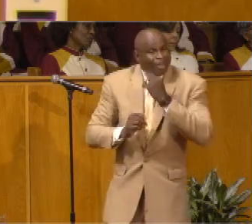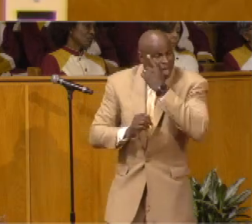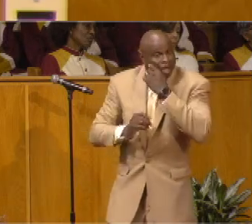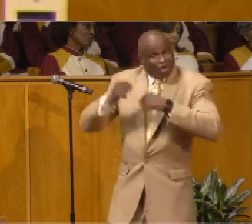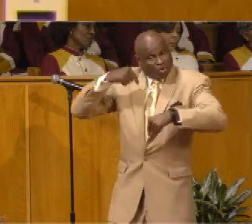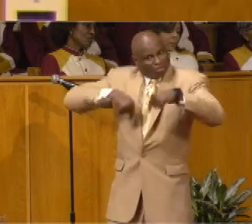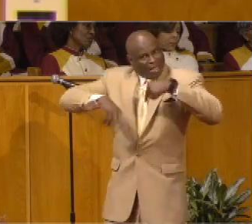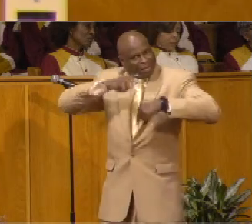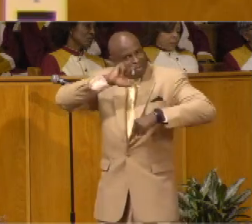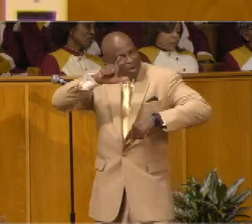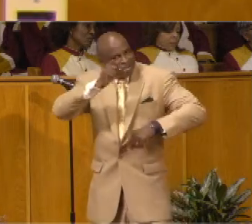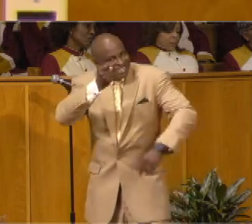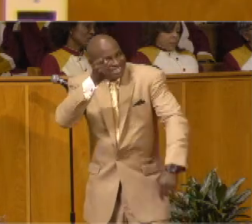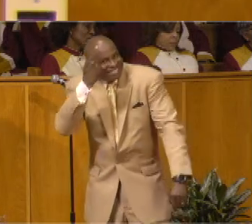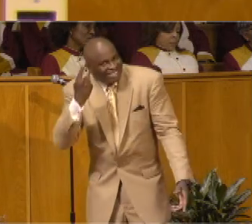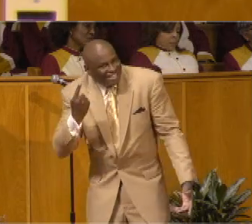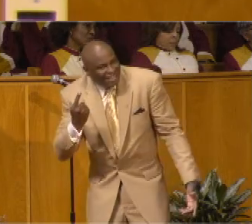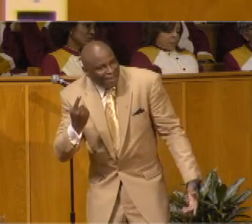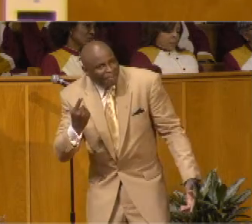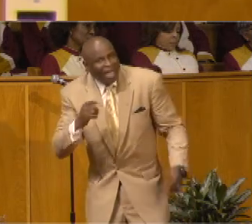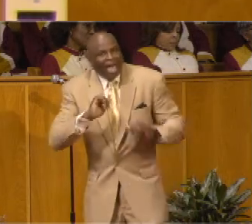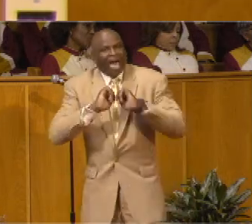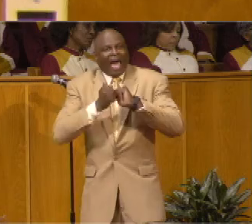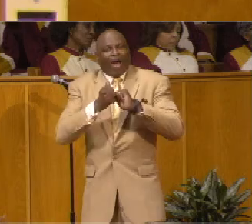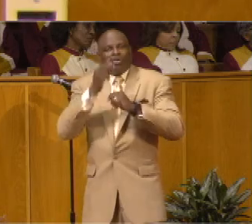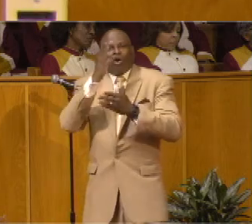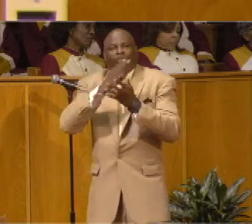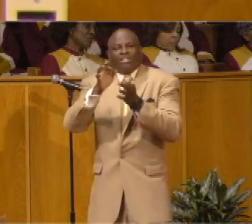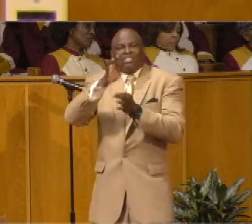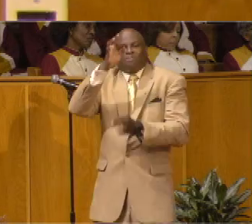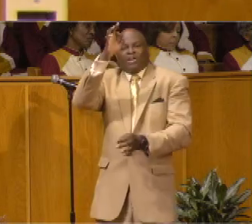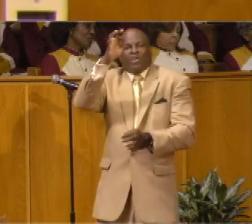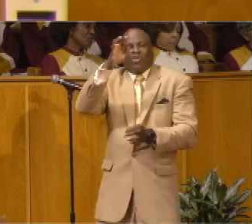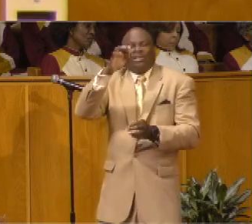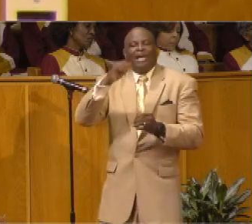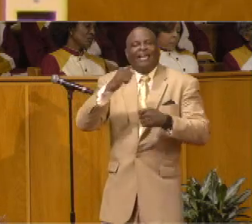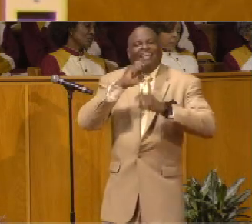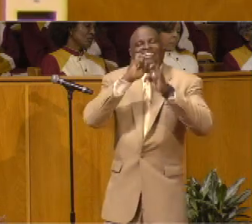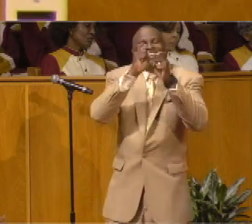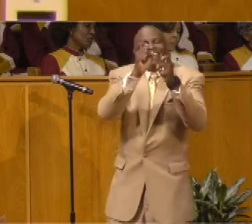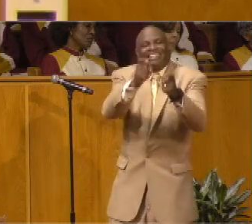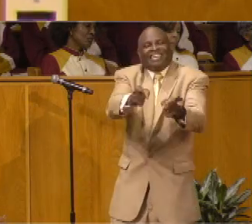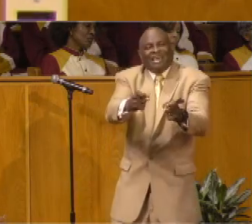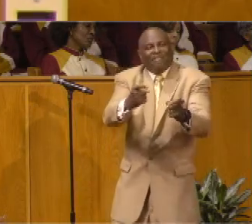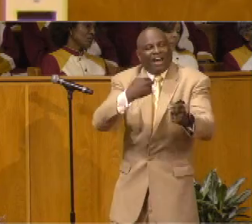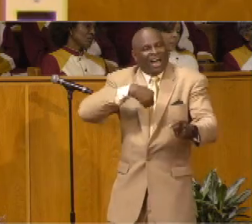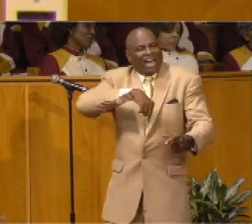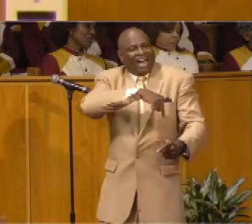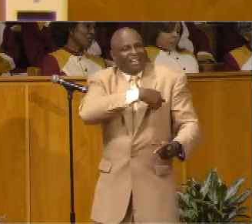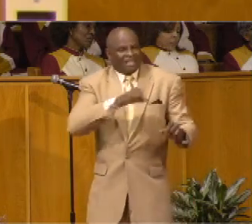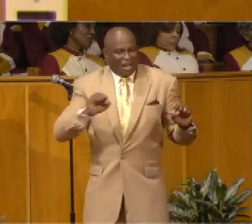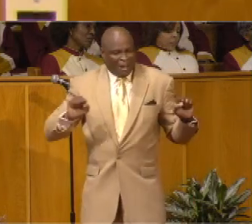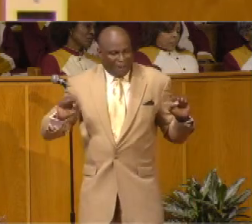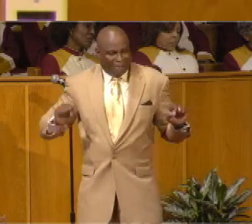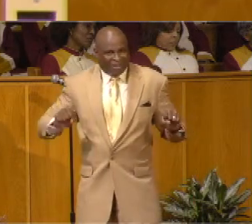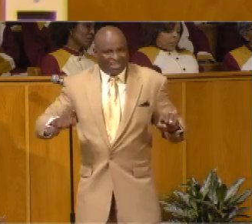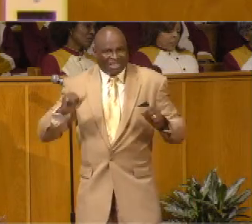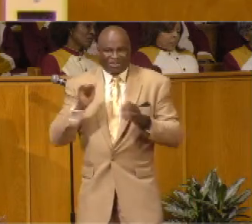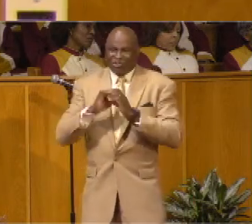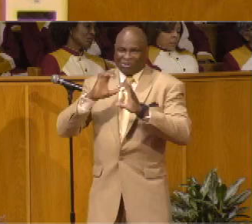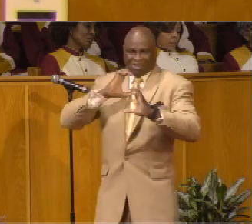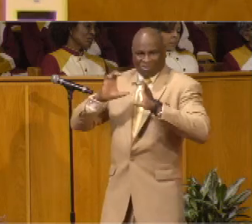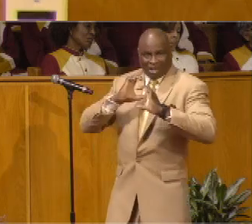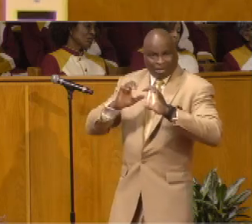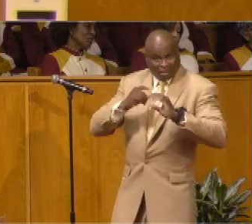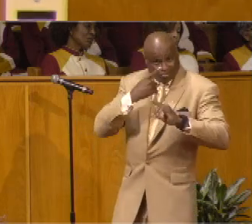back to Paul's understanding of how the Holy Spirit enables us to engage in glossolalia. Can I